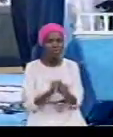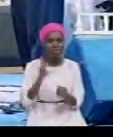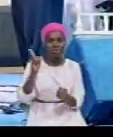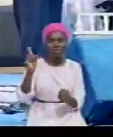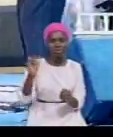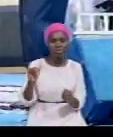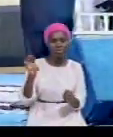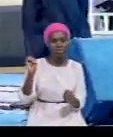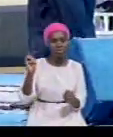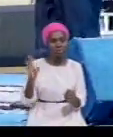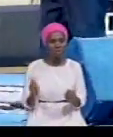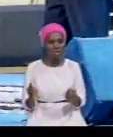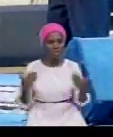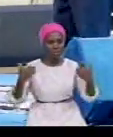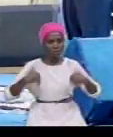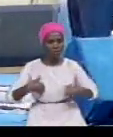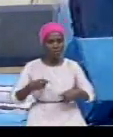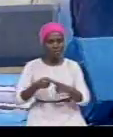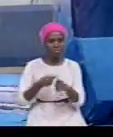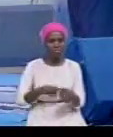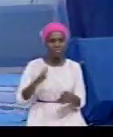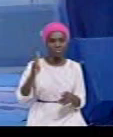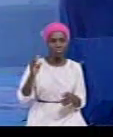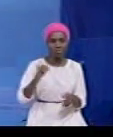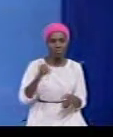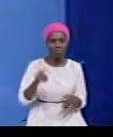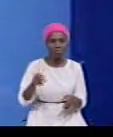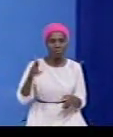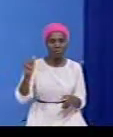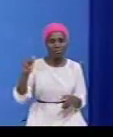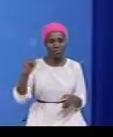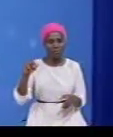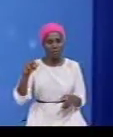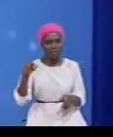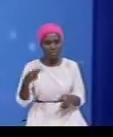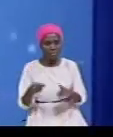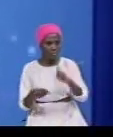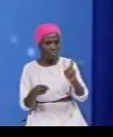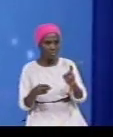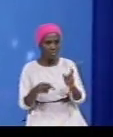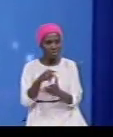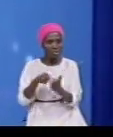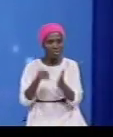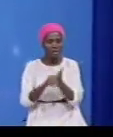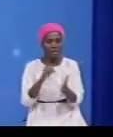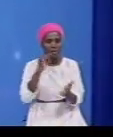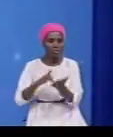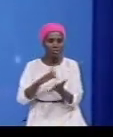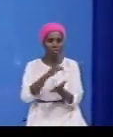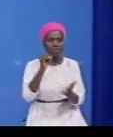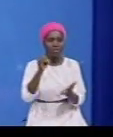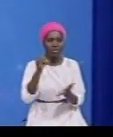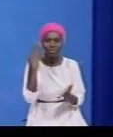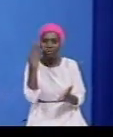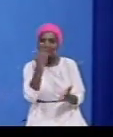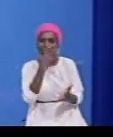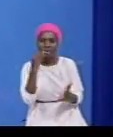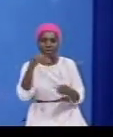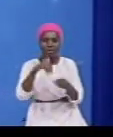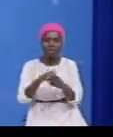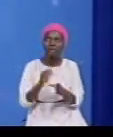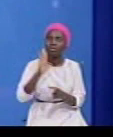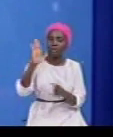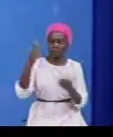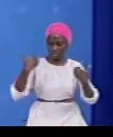Bozra? This that is glorious in his apparel. You can tell he's talking about our Savior,